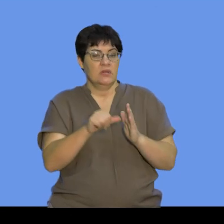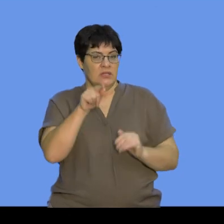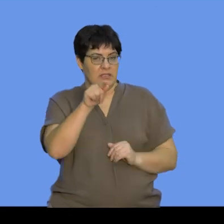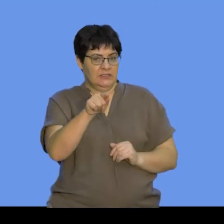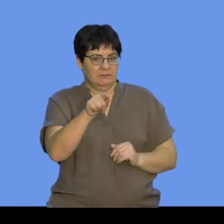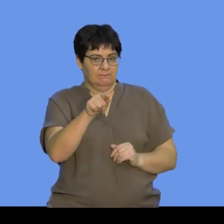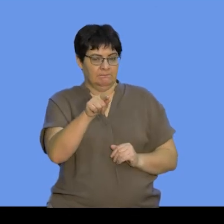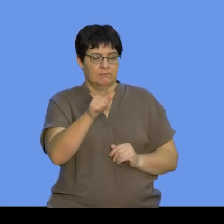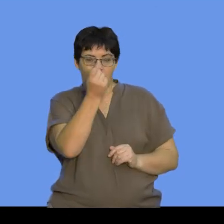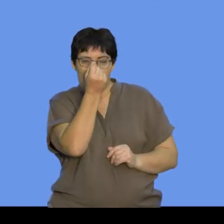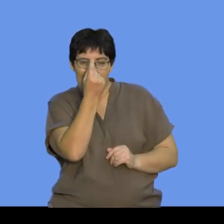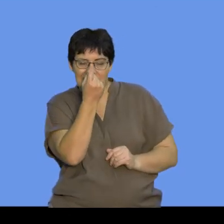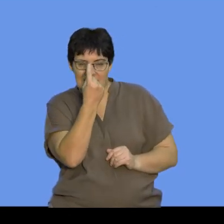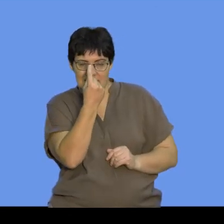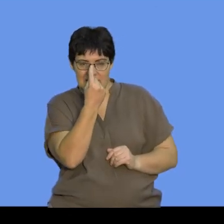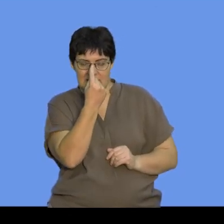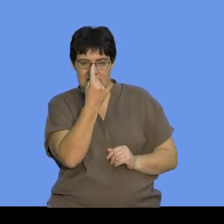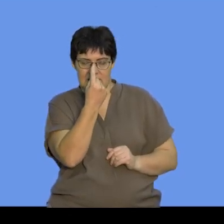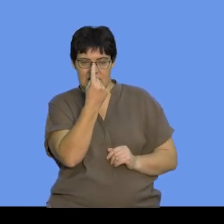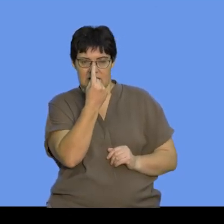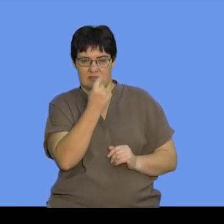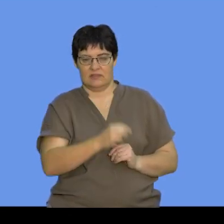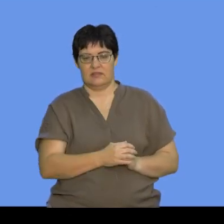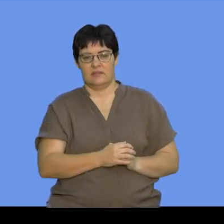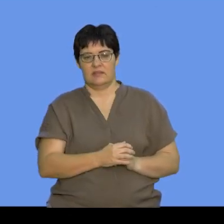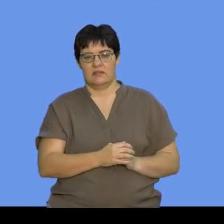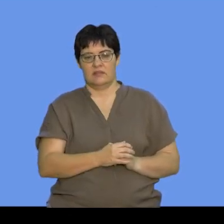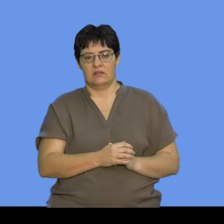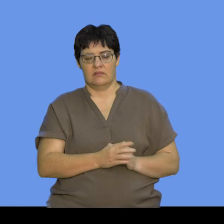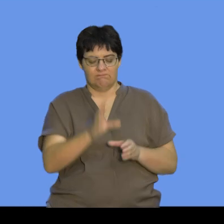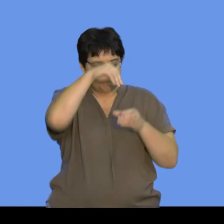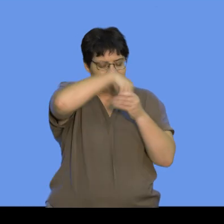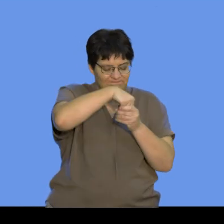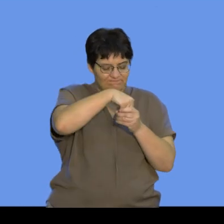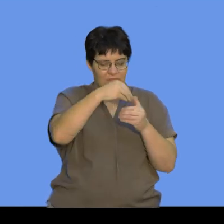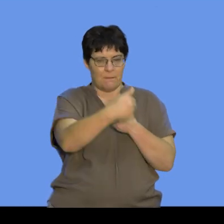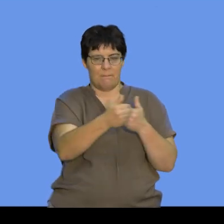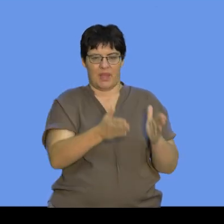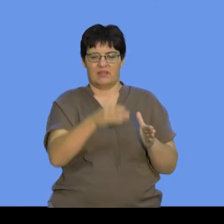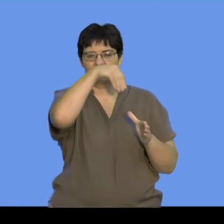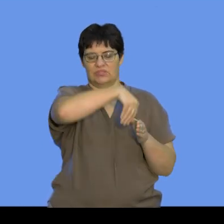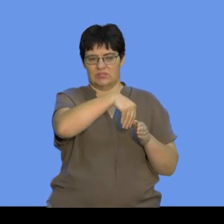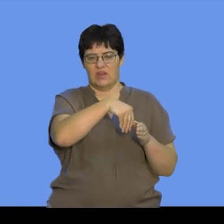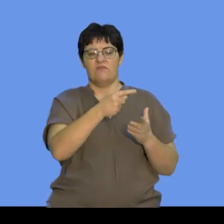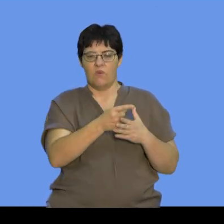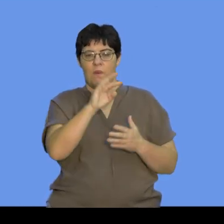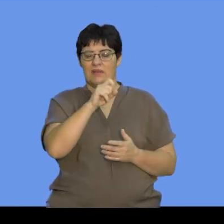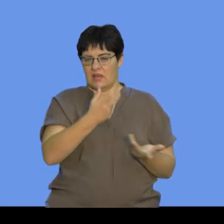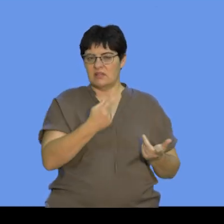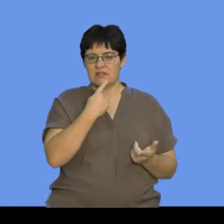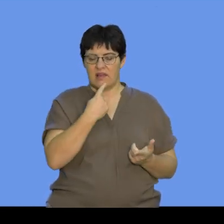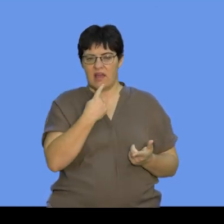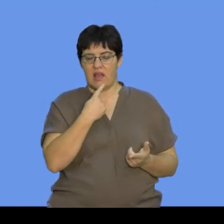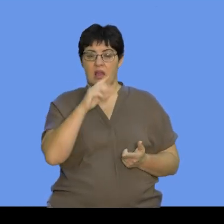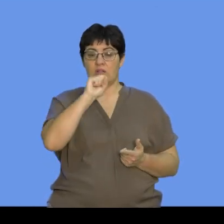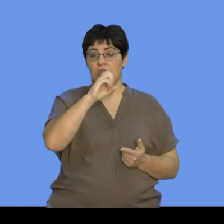that we understand the type of packaging in terms of a particular form of matter. We can talk about a solid,